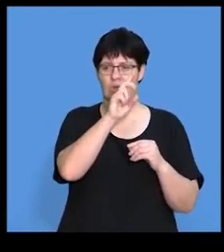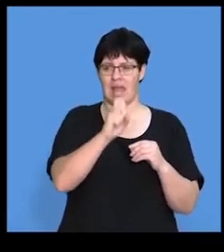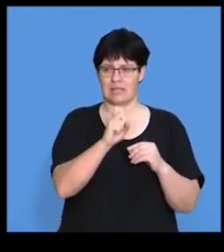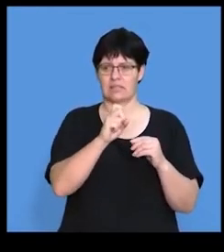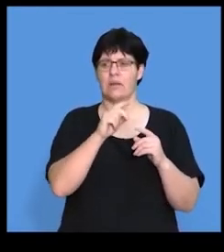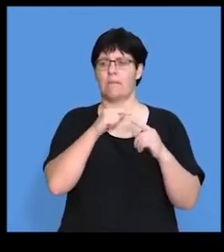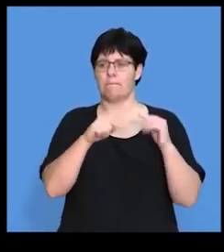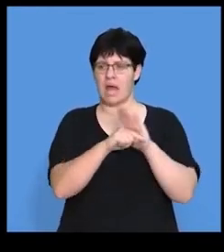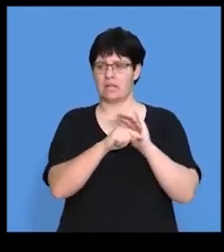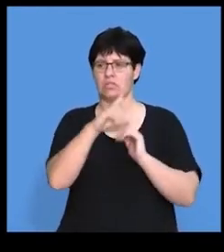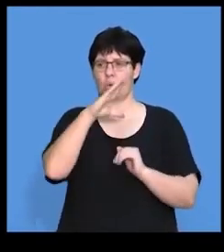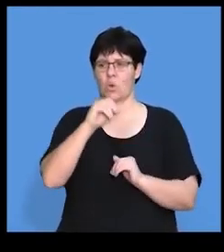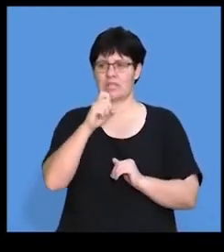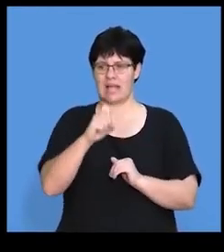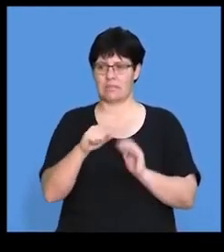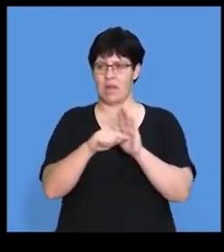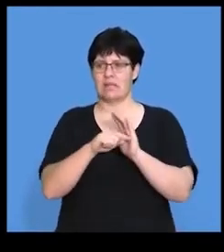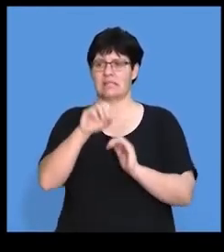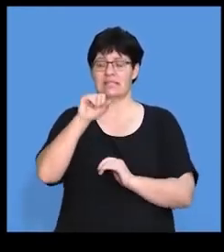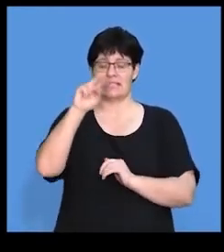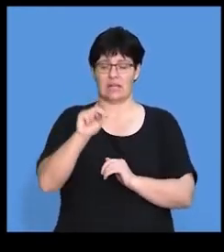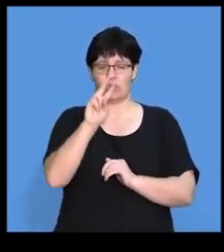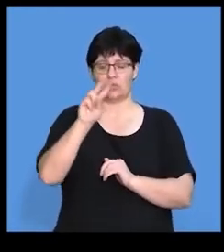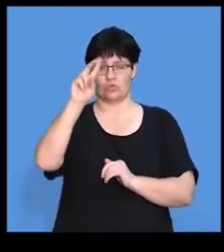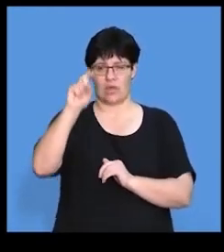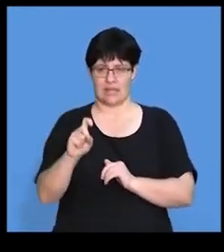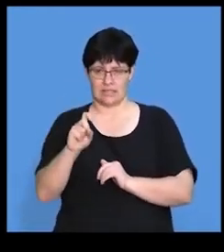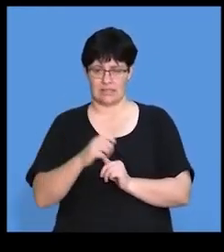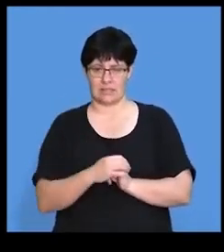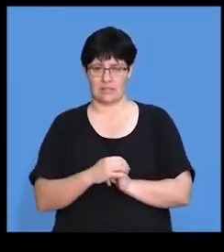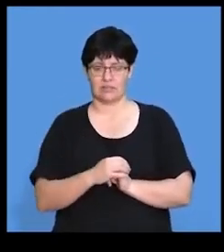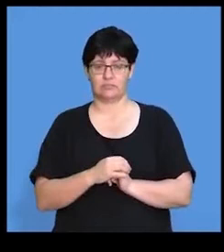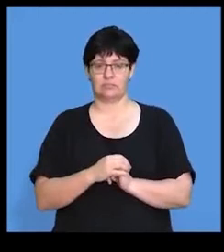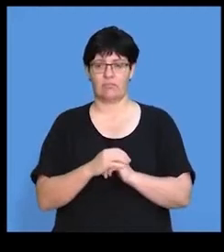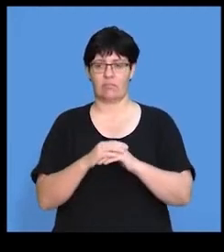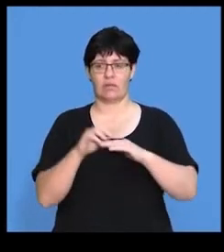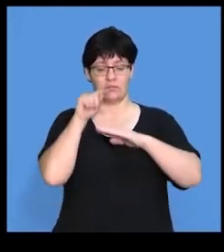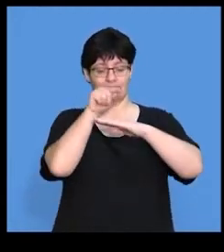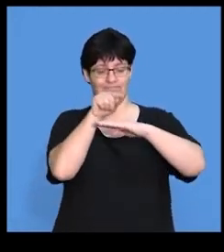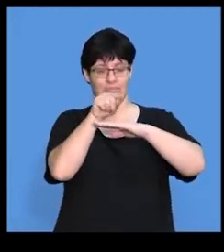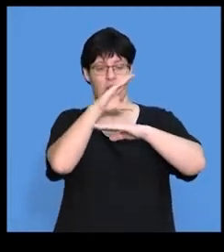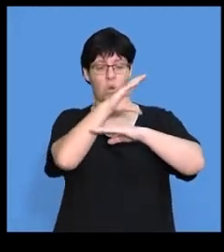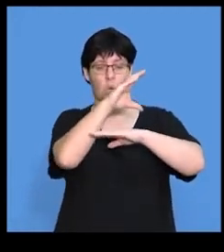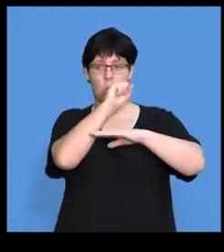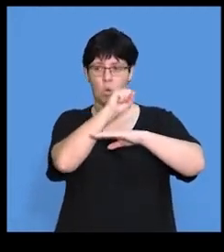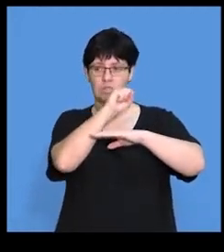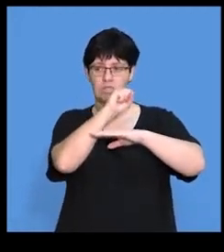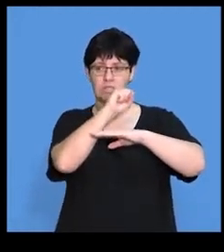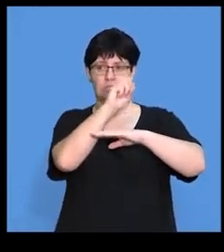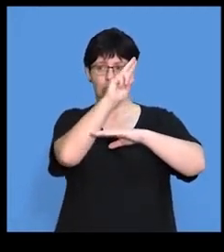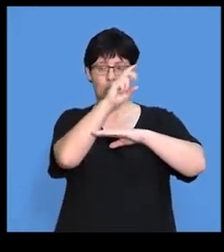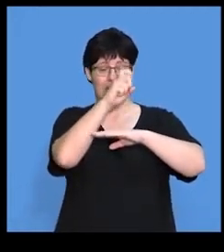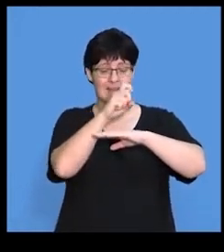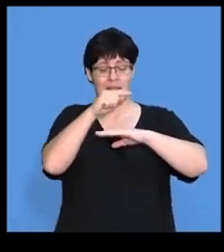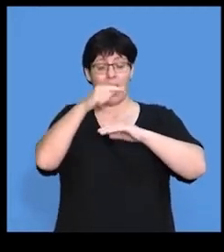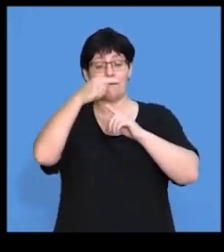x minus sine squared x. All right, so just be careful here. You don't have cos squared x plus sine squared x,